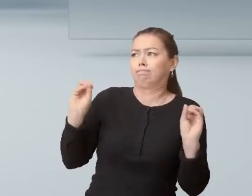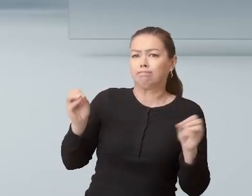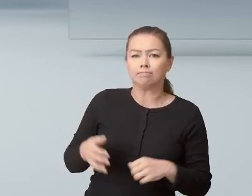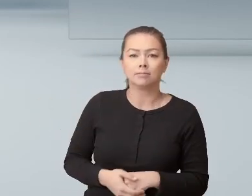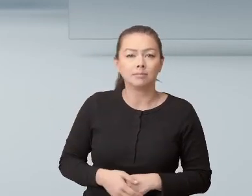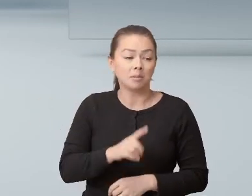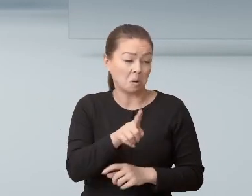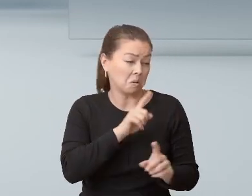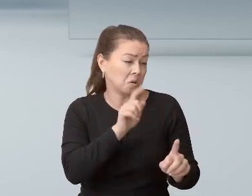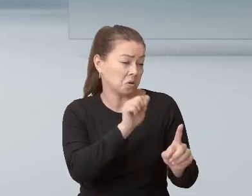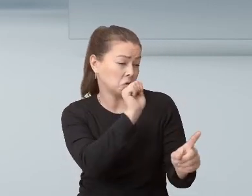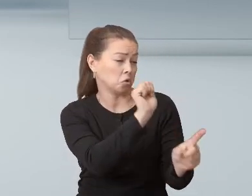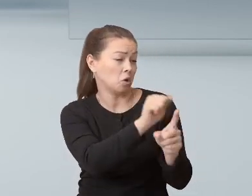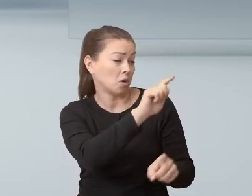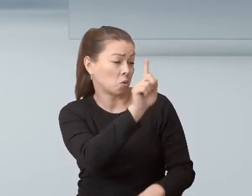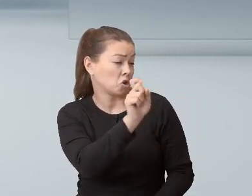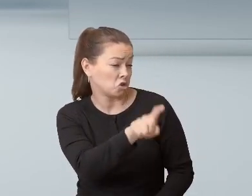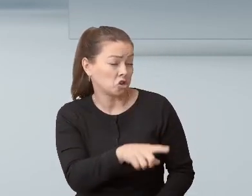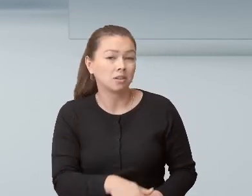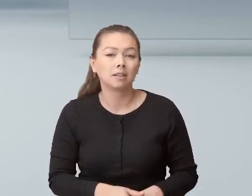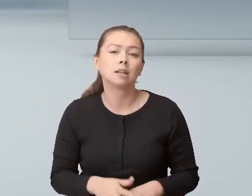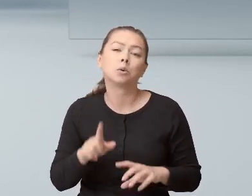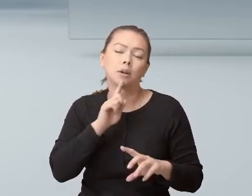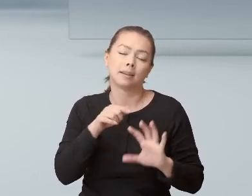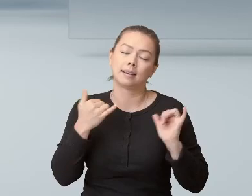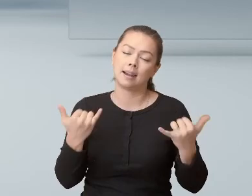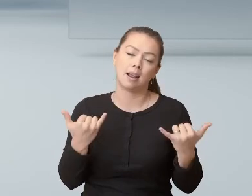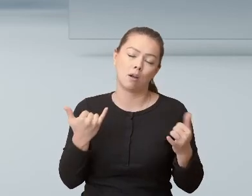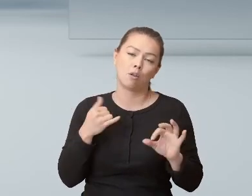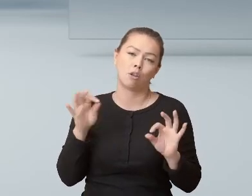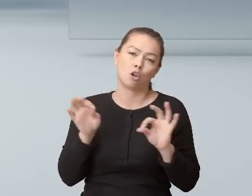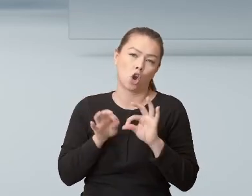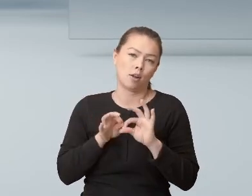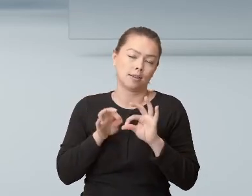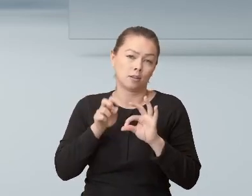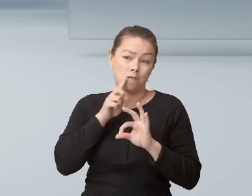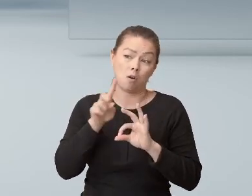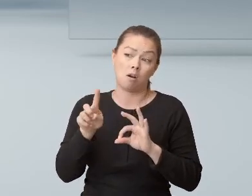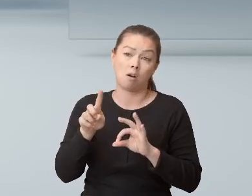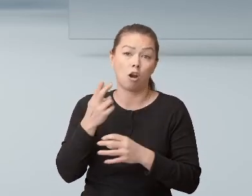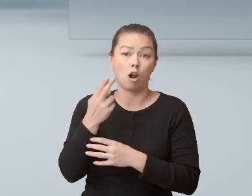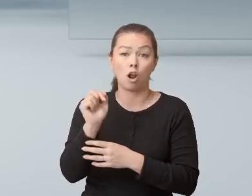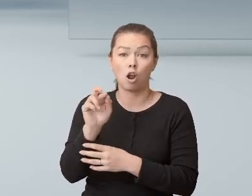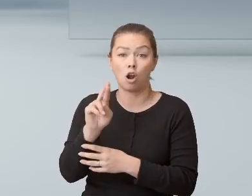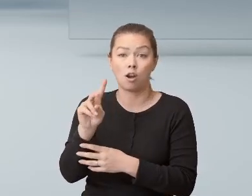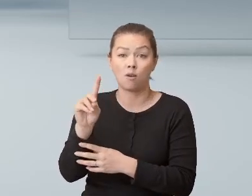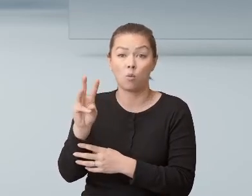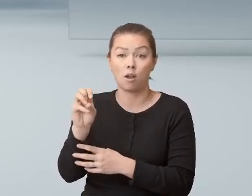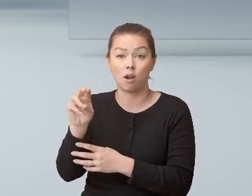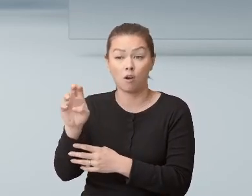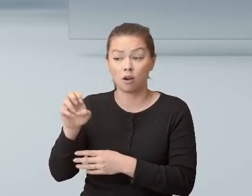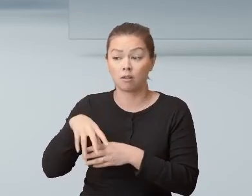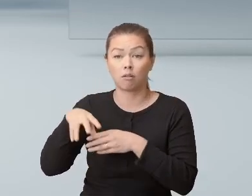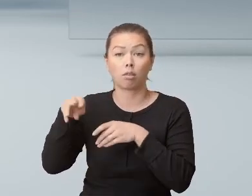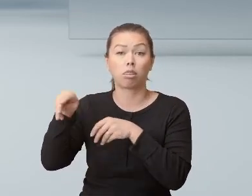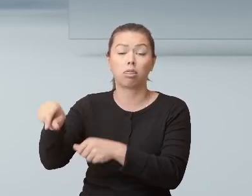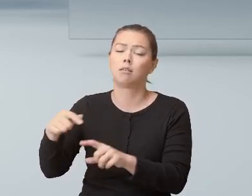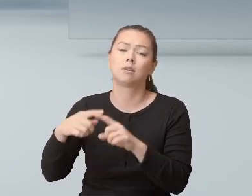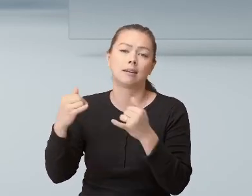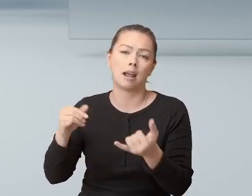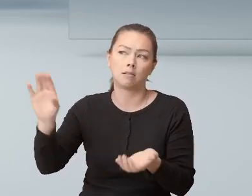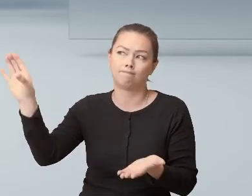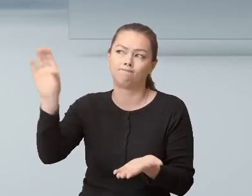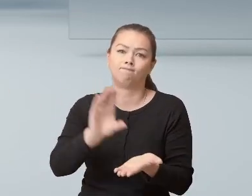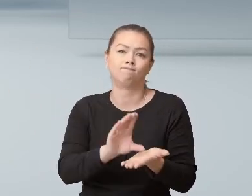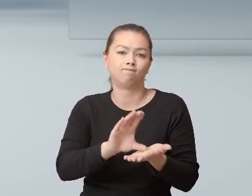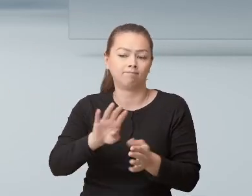capital expenditure, it's not just the cost of the hardware, right? So that capital expenditure for that type of infrastructure goes away, but it's also the cost of the